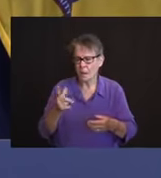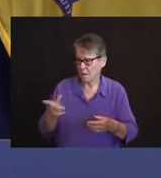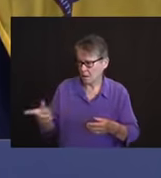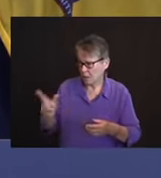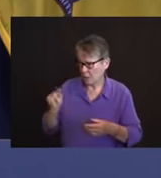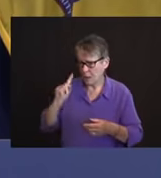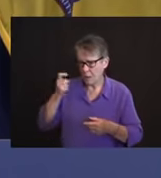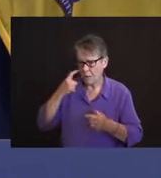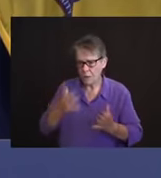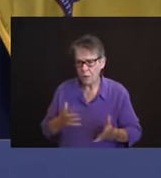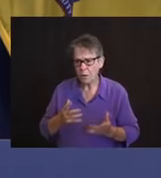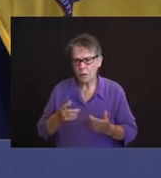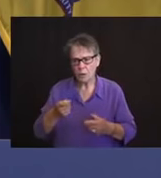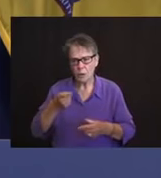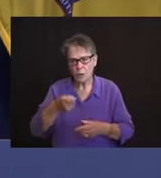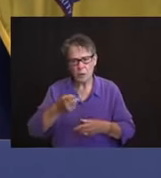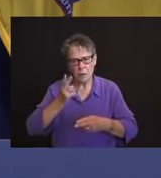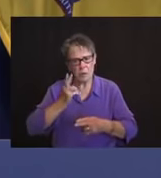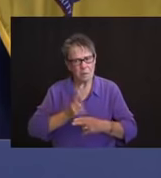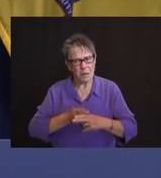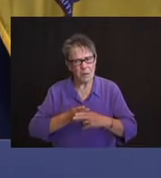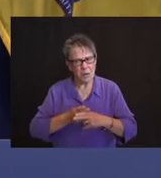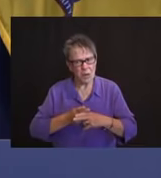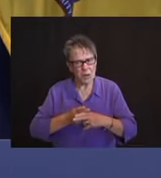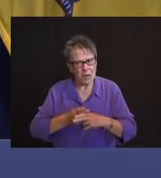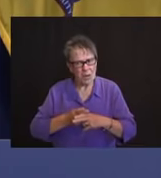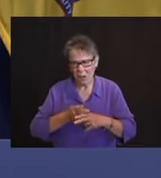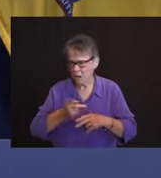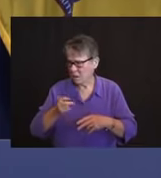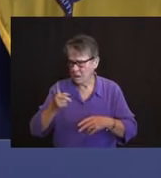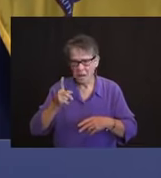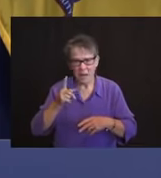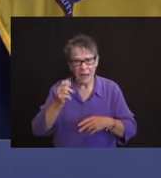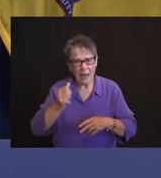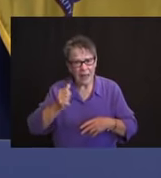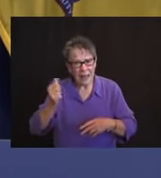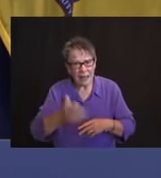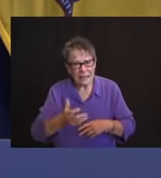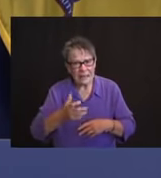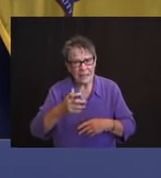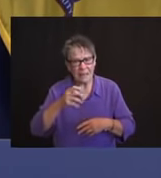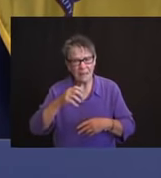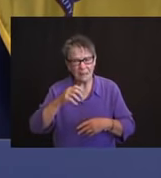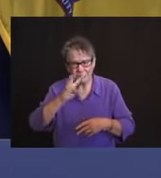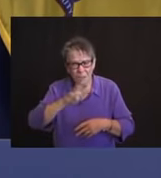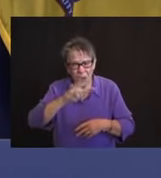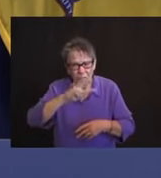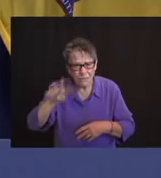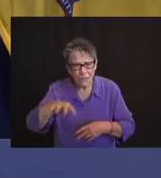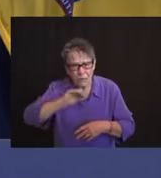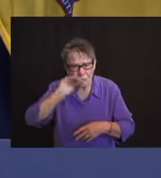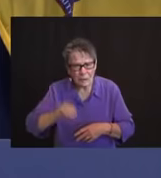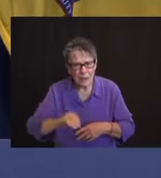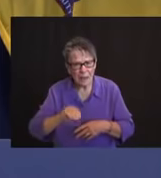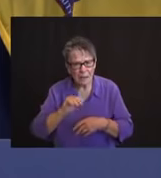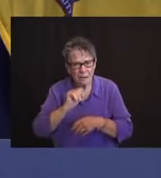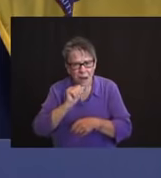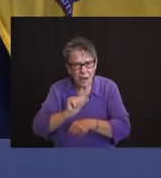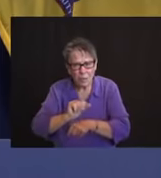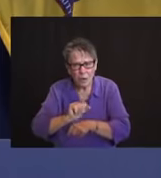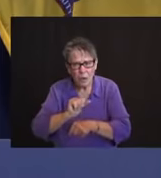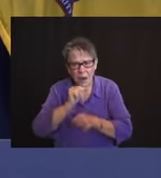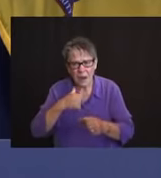Atlantic City's unemployment rate are truly staggering. However, is some of that due to the fact that Atlantic City has a very seasonal economy, and